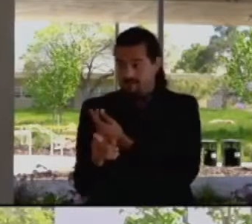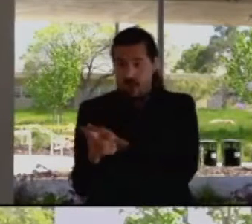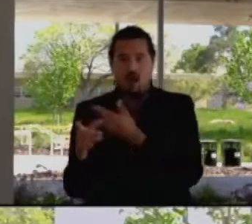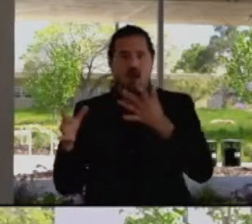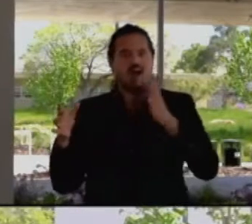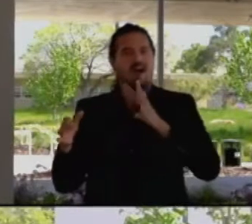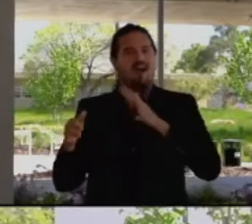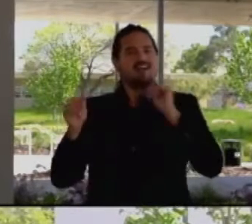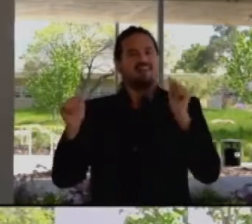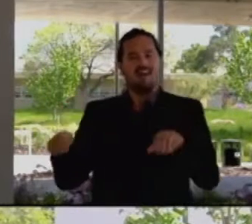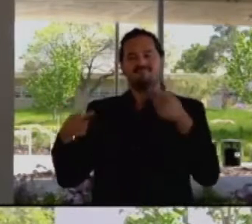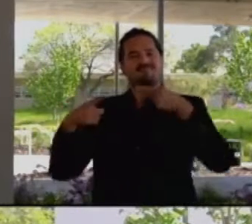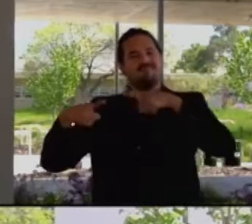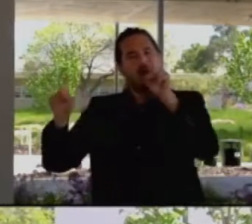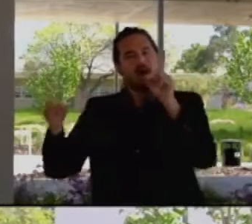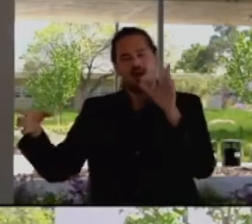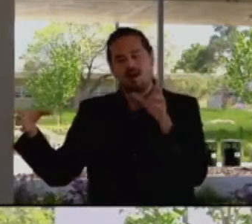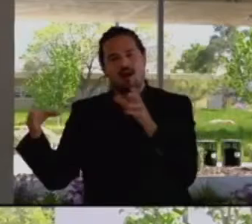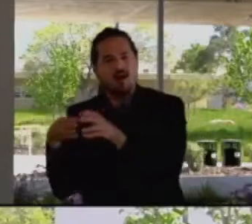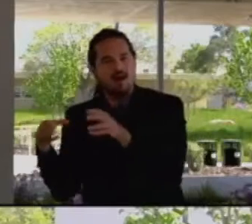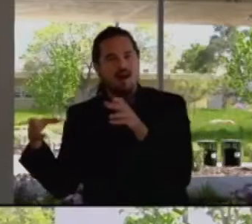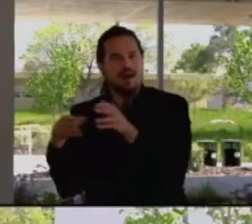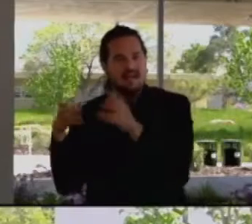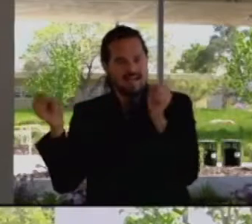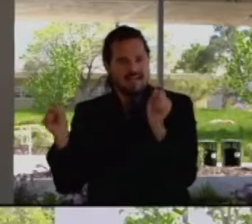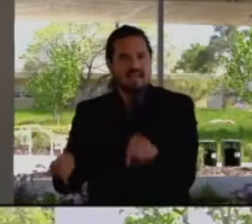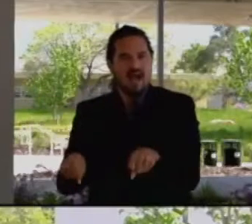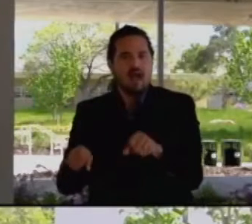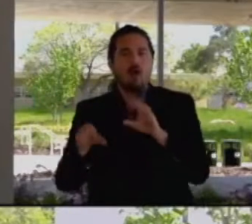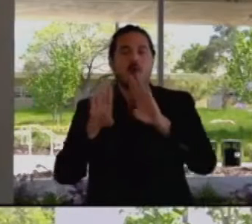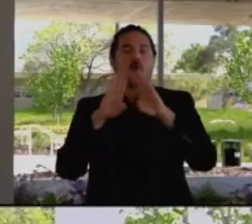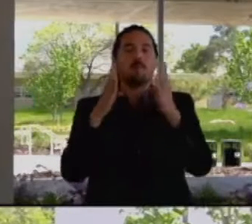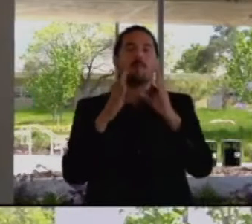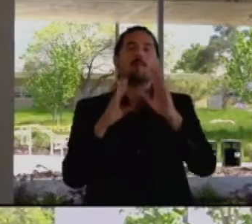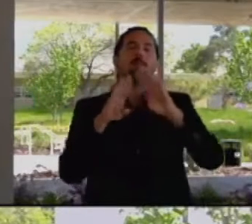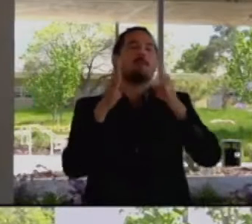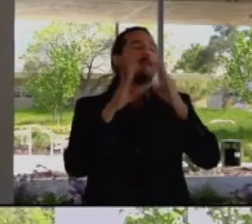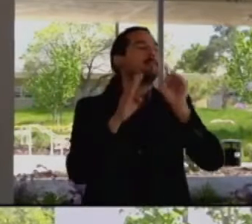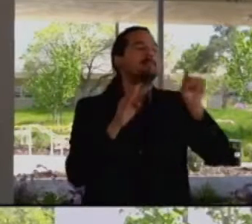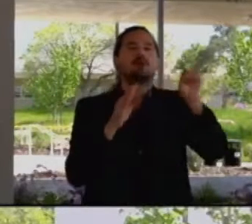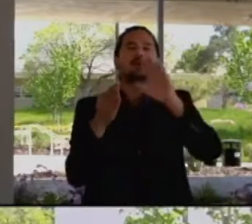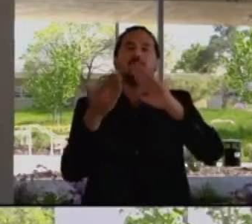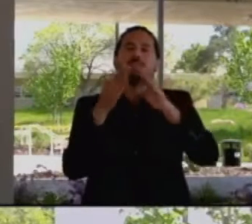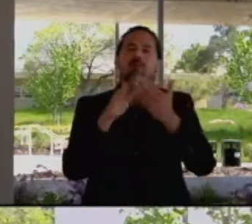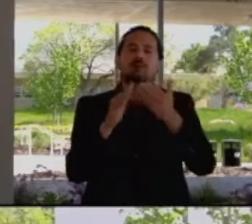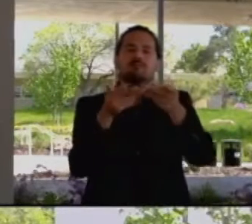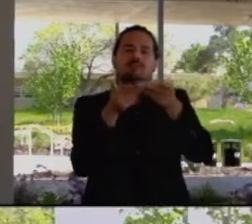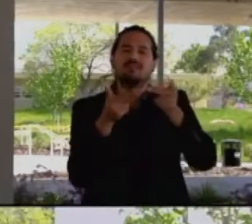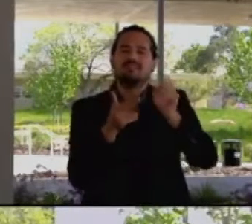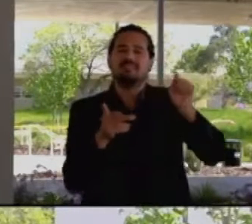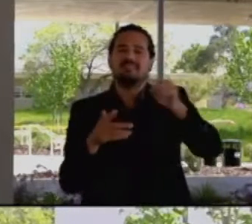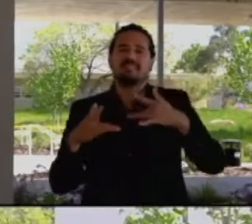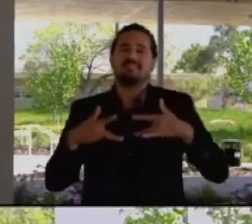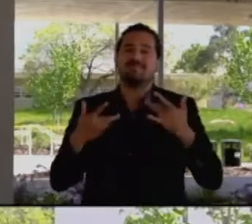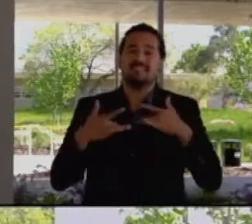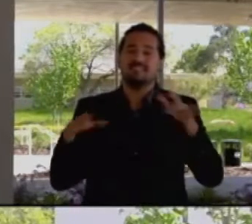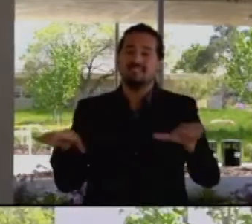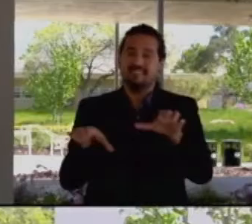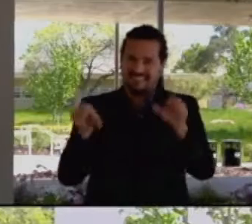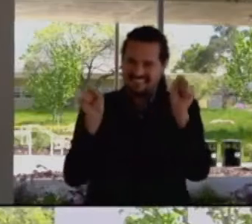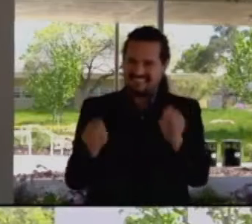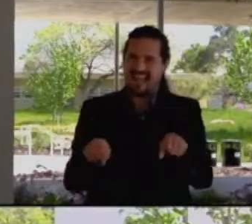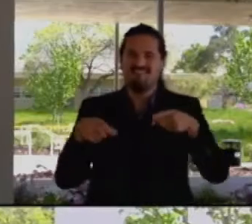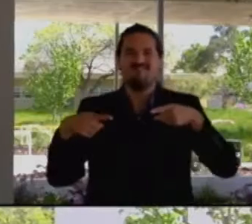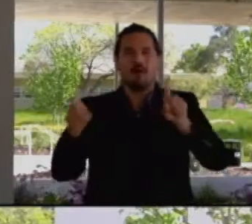community slowly beginning to open up again. But we still have our work cut out for us. People are still getting